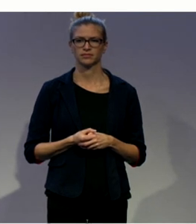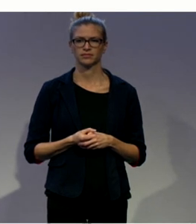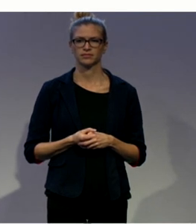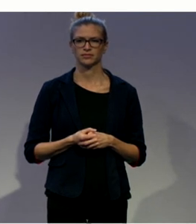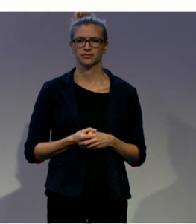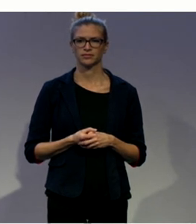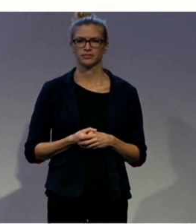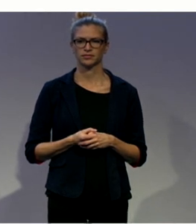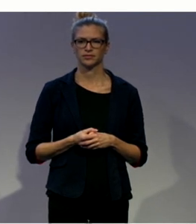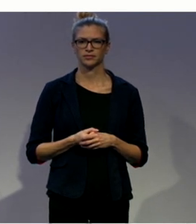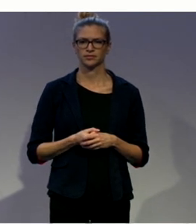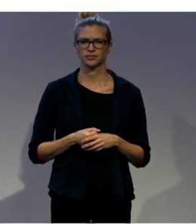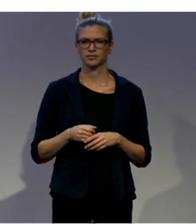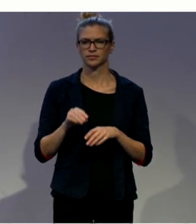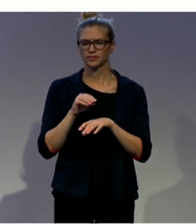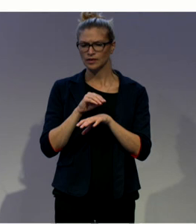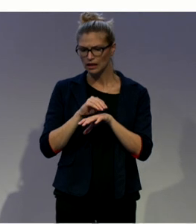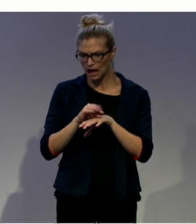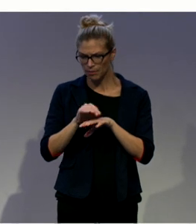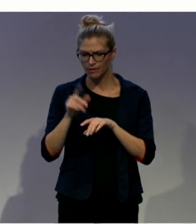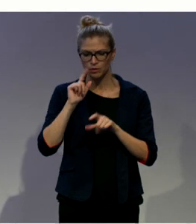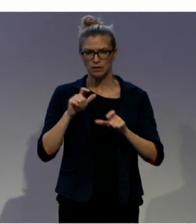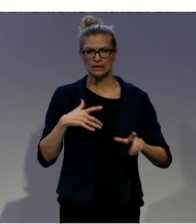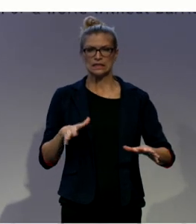una población